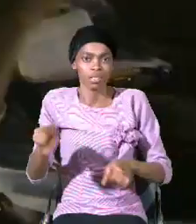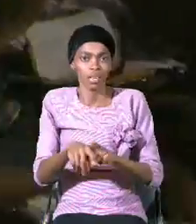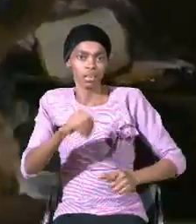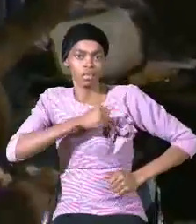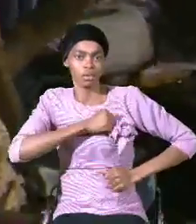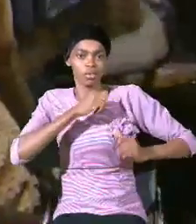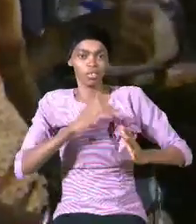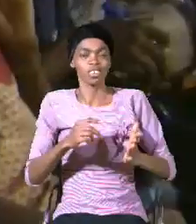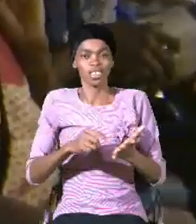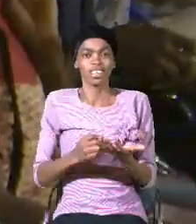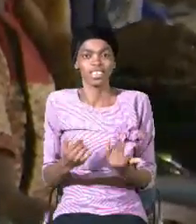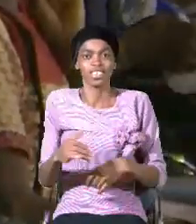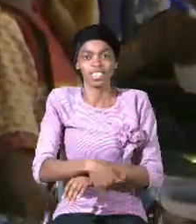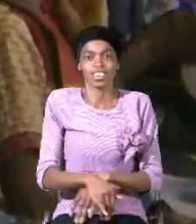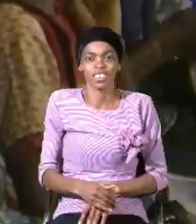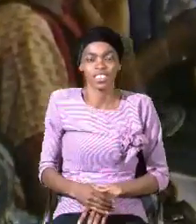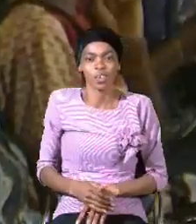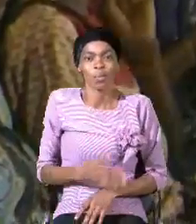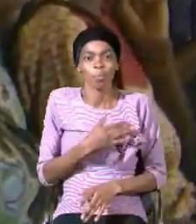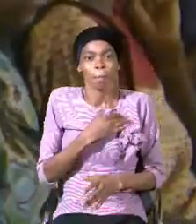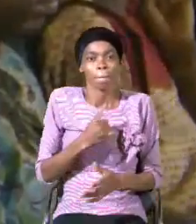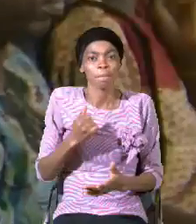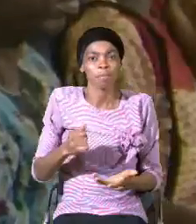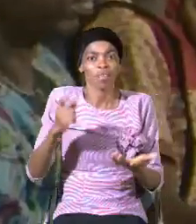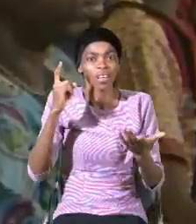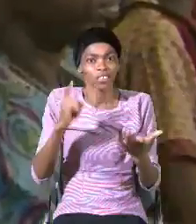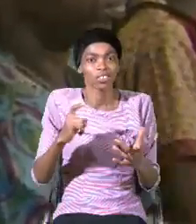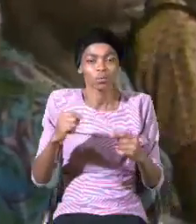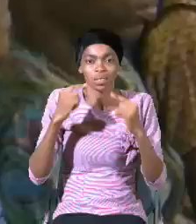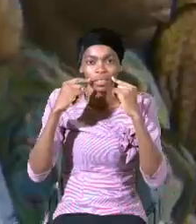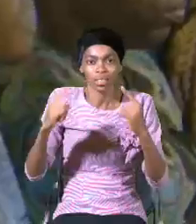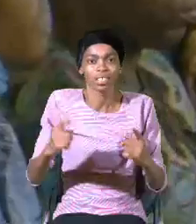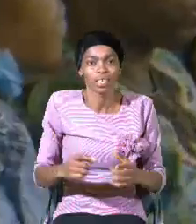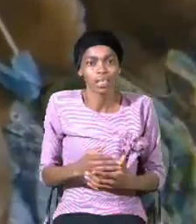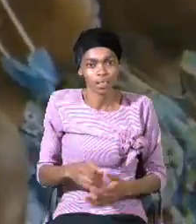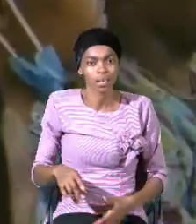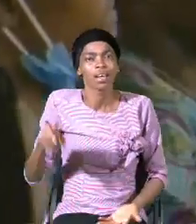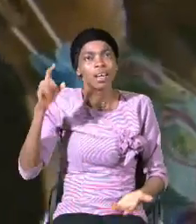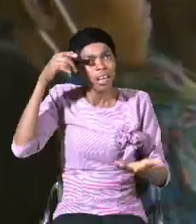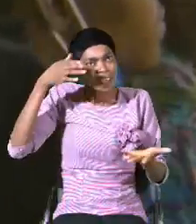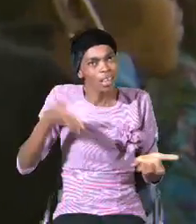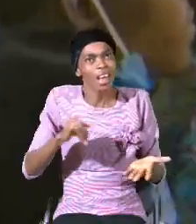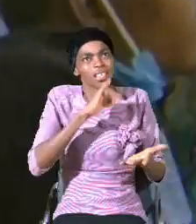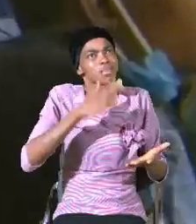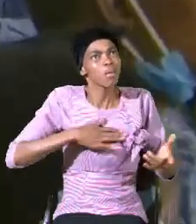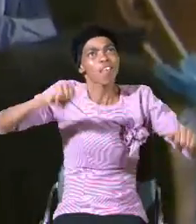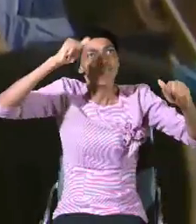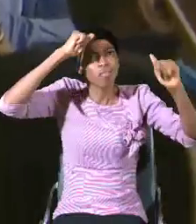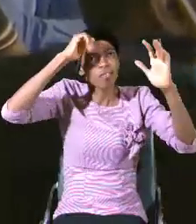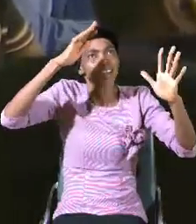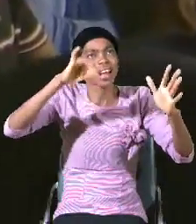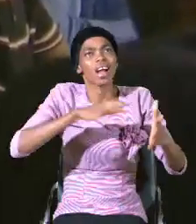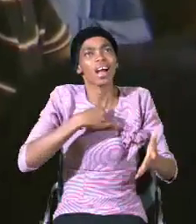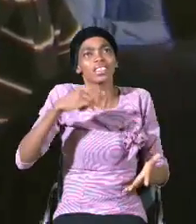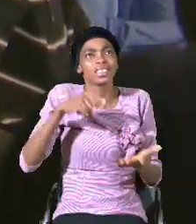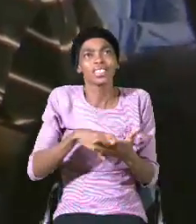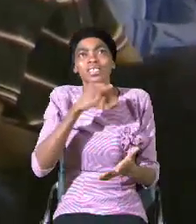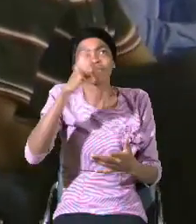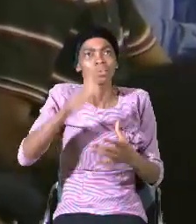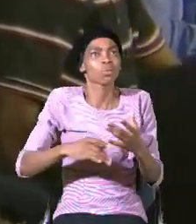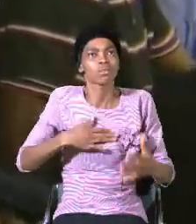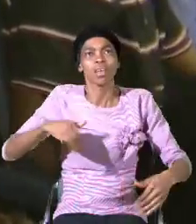stand like a soldier tonight. As king's kid that knows Here is my Father, and this is what my Father